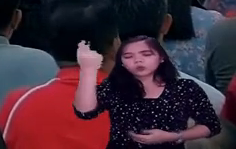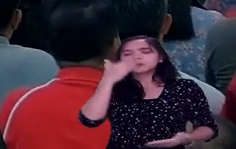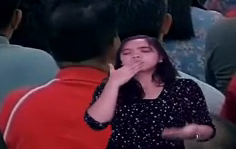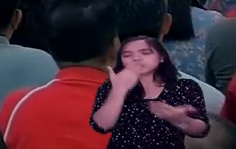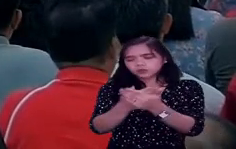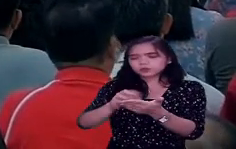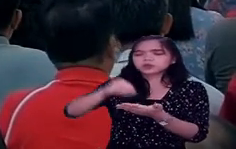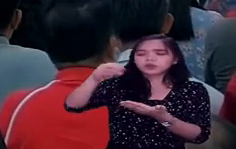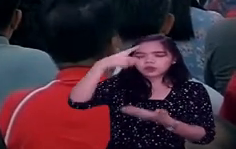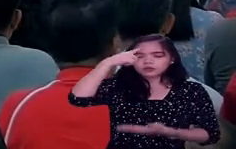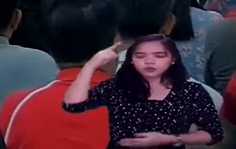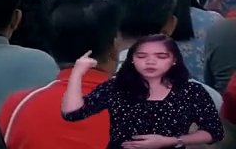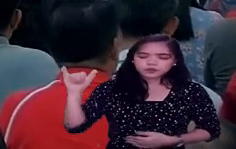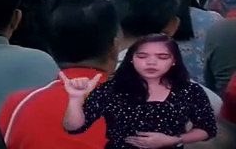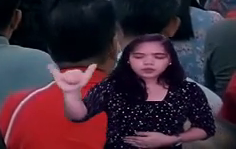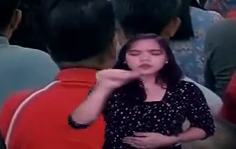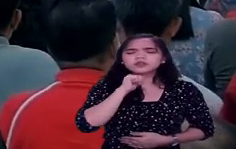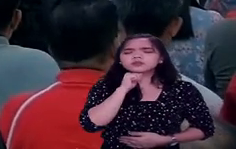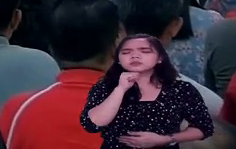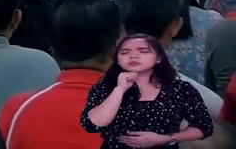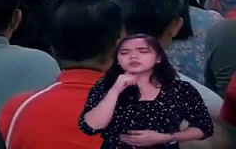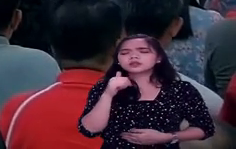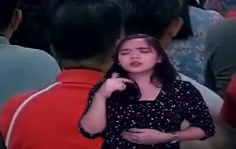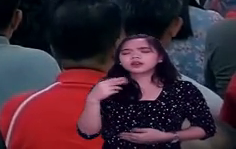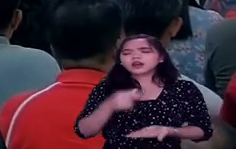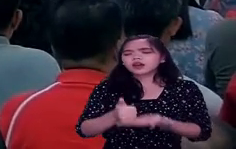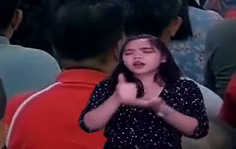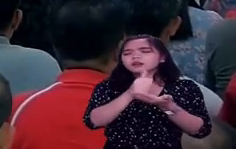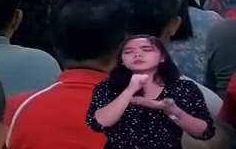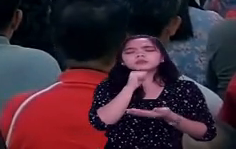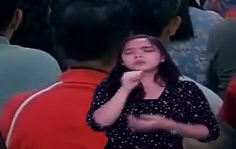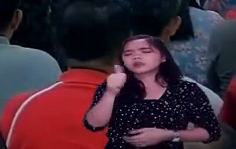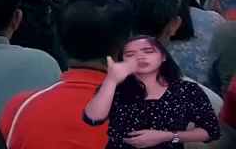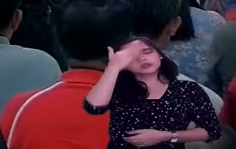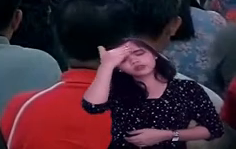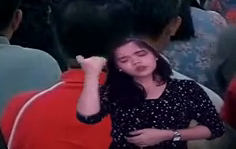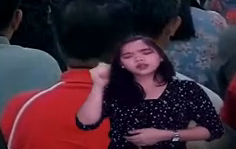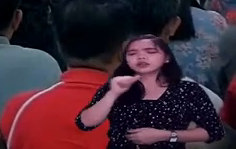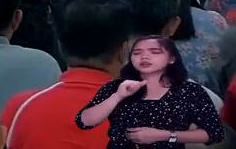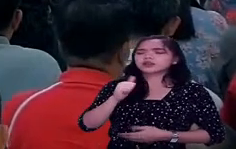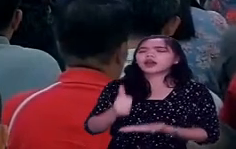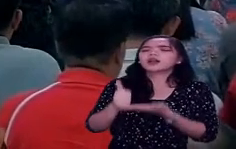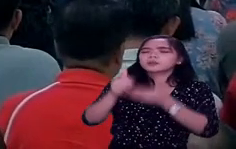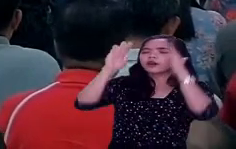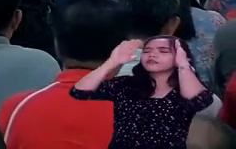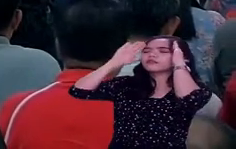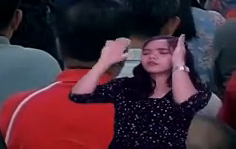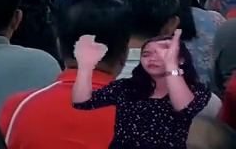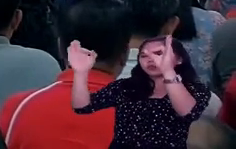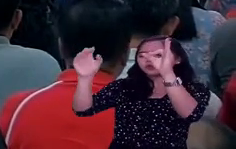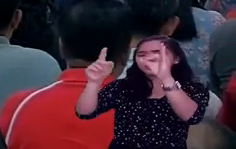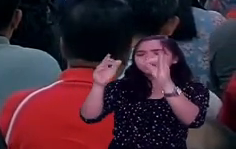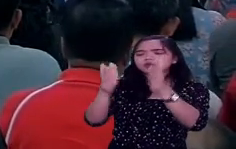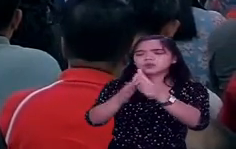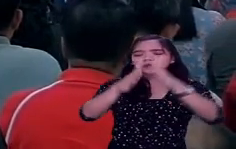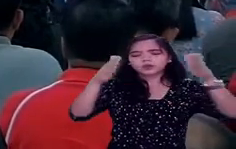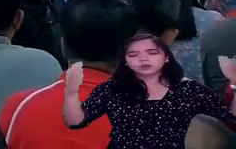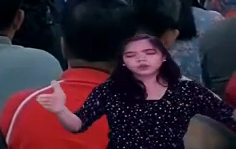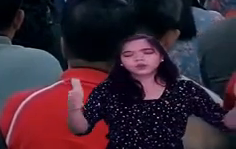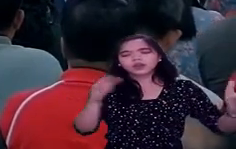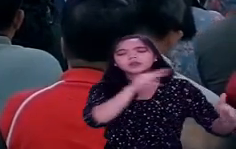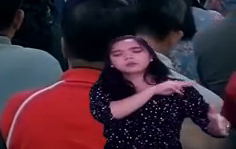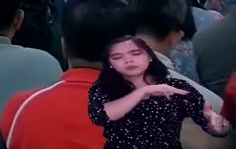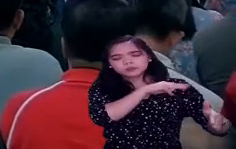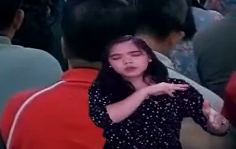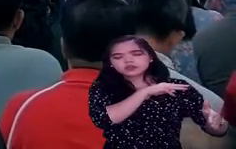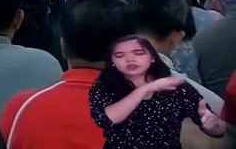that lasts forever. Help us not to forget and help us not to get off focus from the Great Commission and